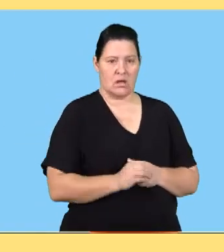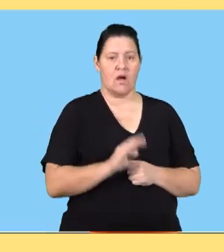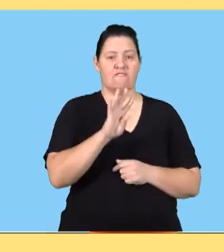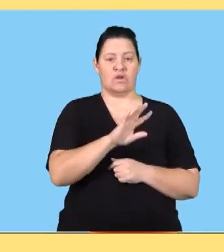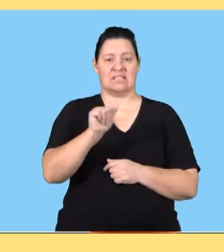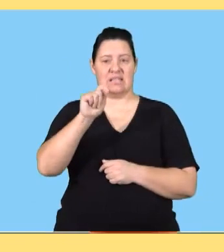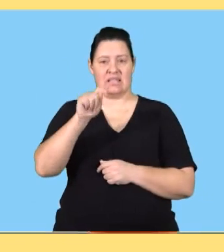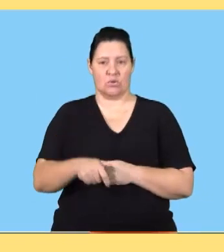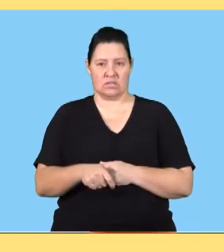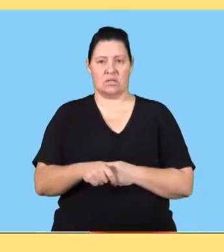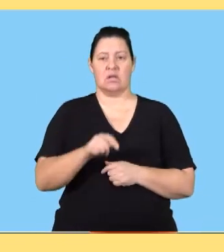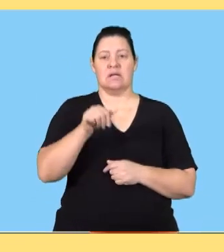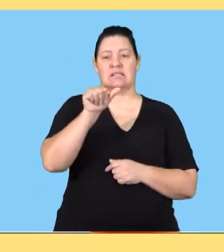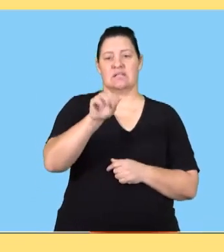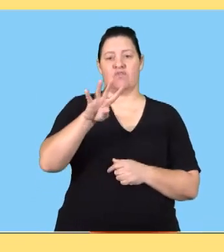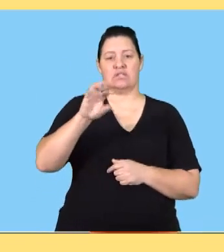is